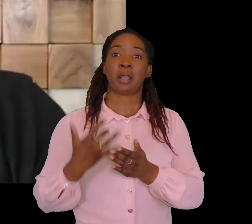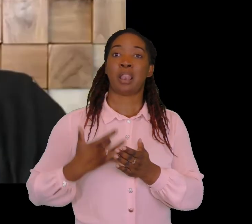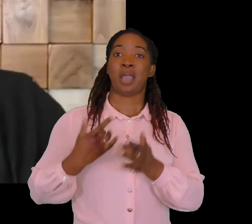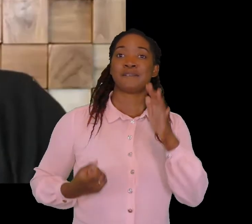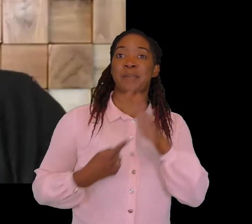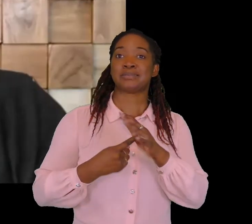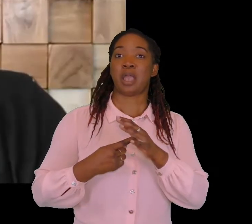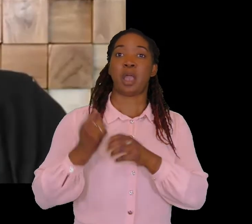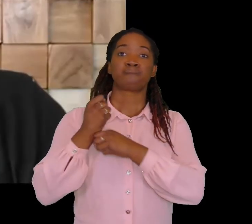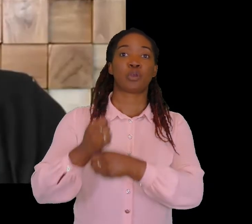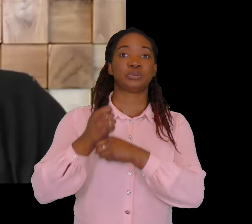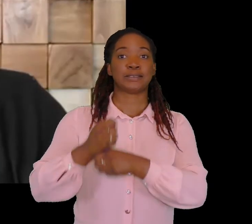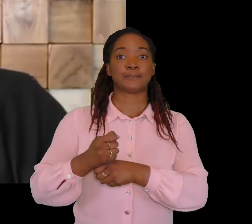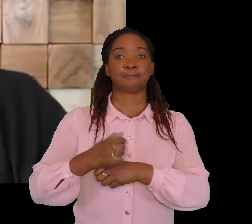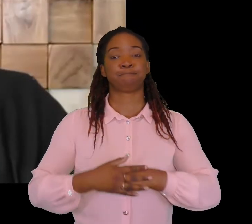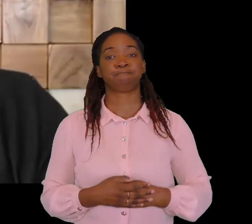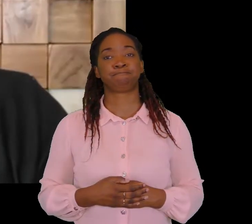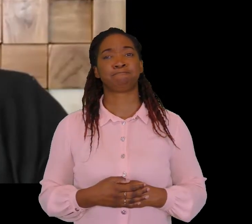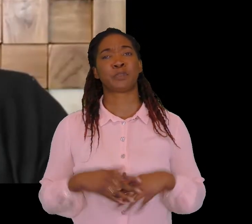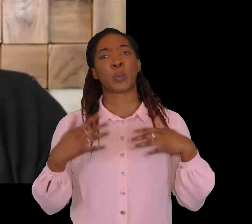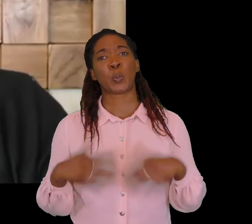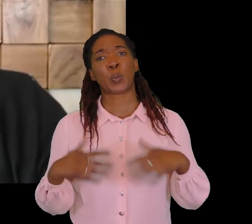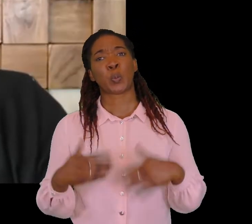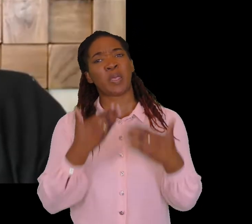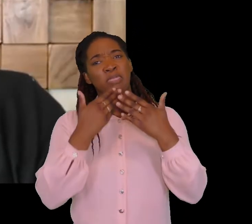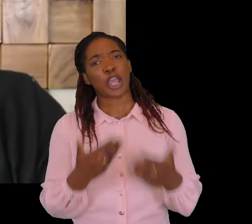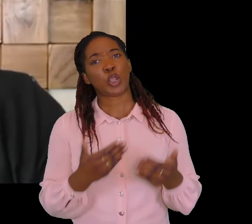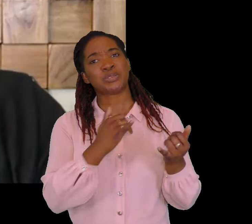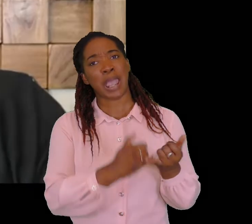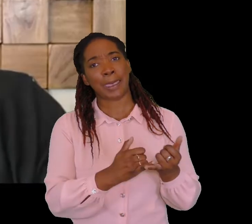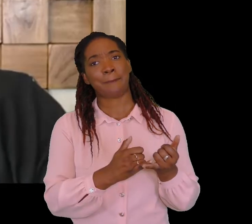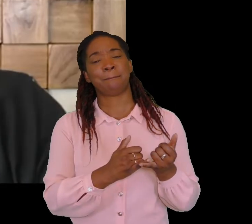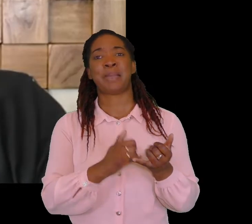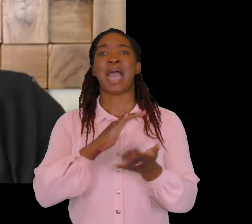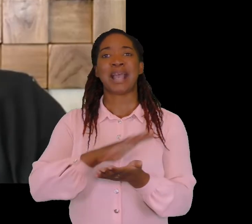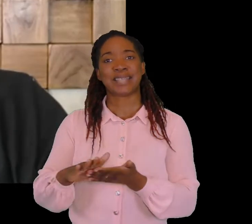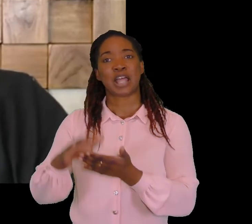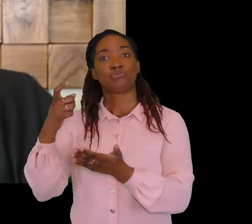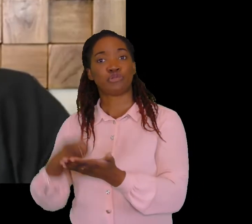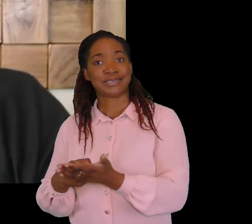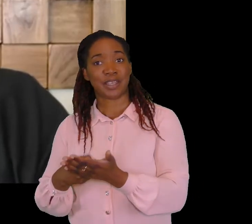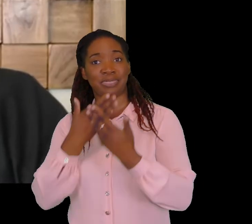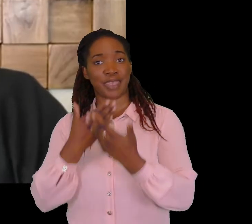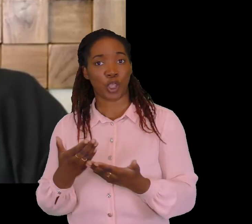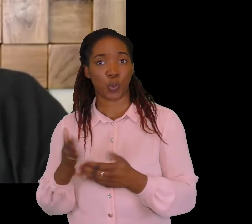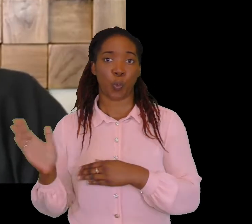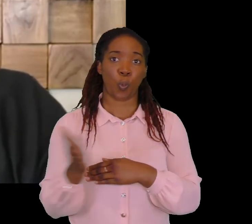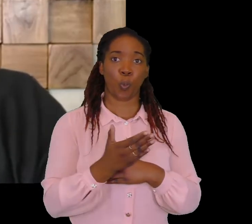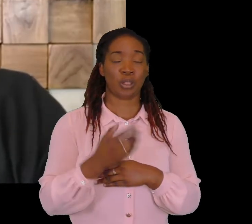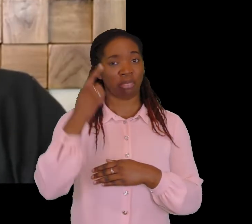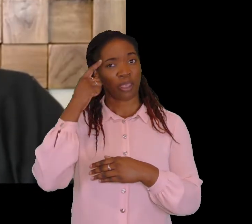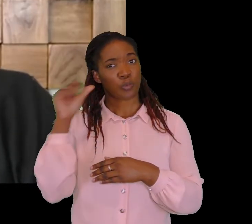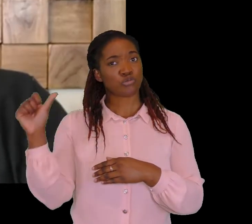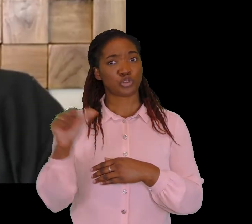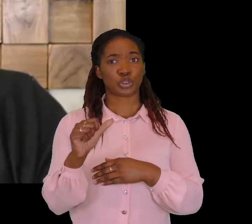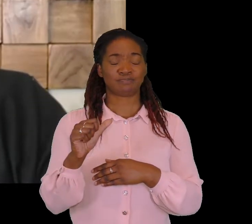Great. Thank you so much, Shaheen there, and also to Hassan and Rita. So I guess we've got